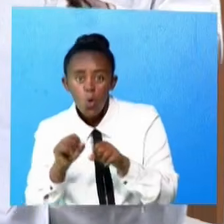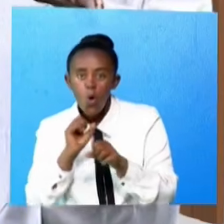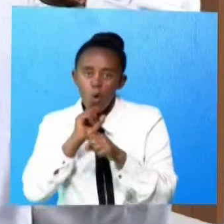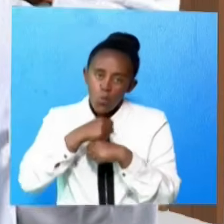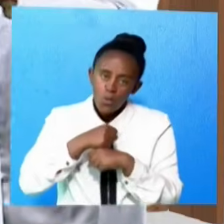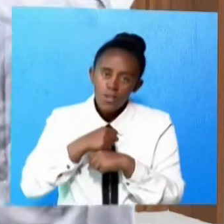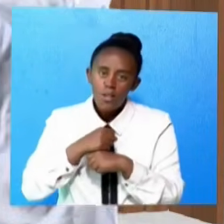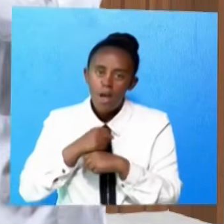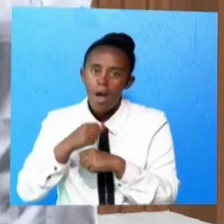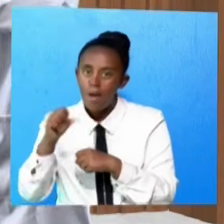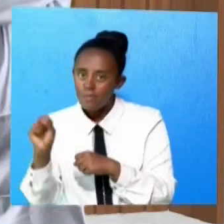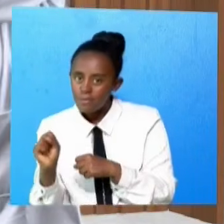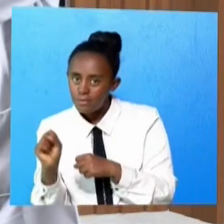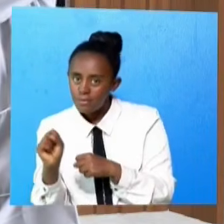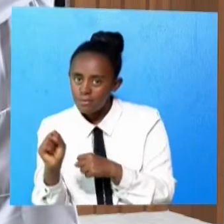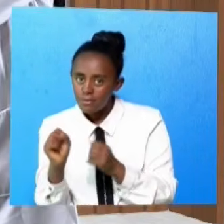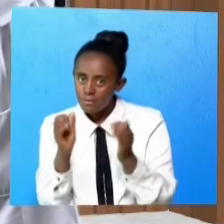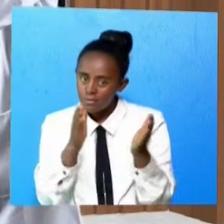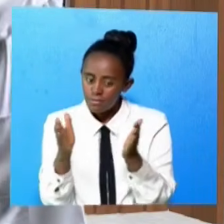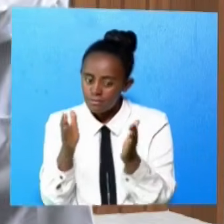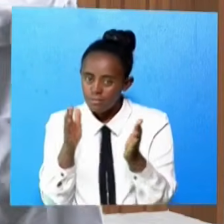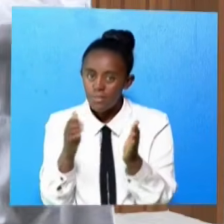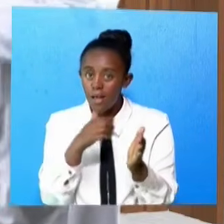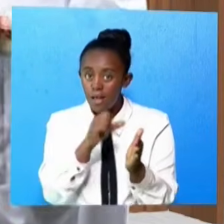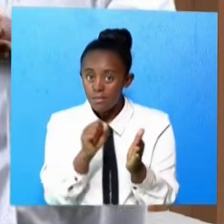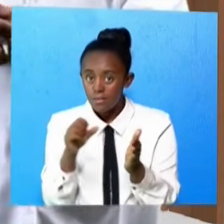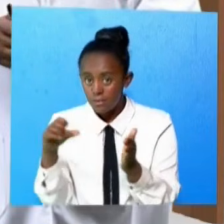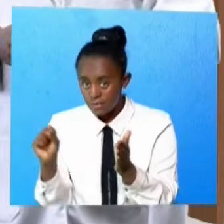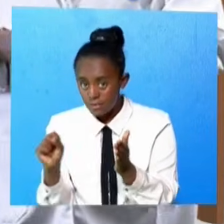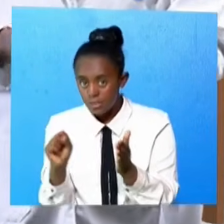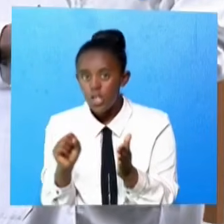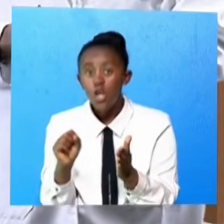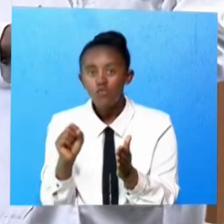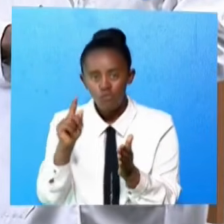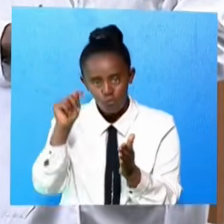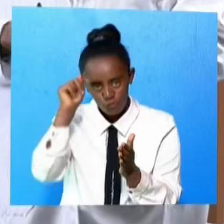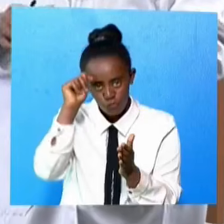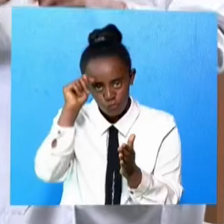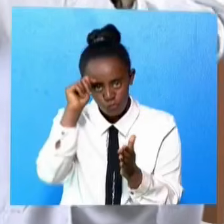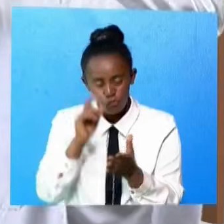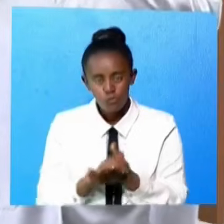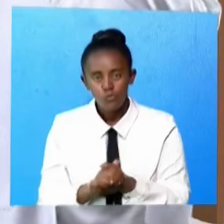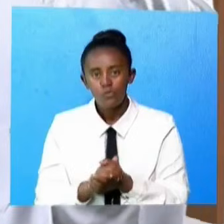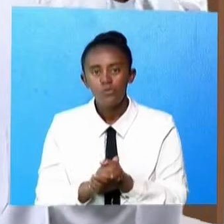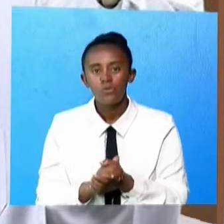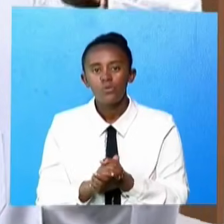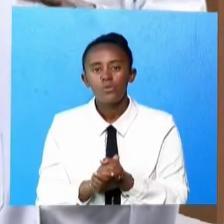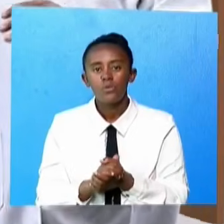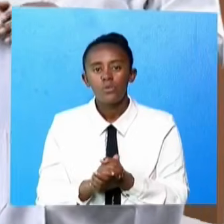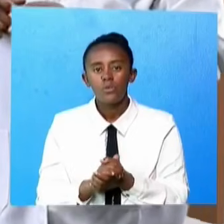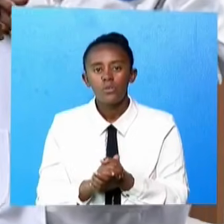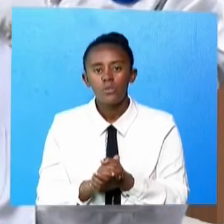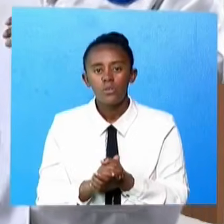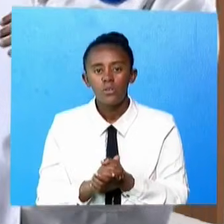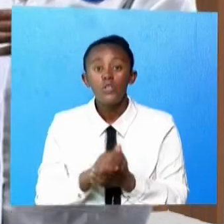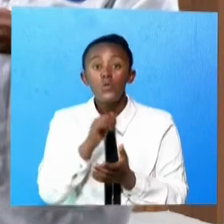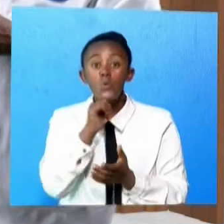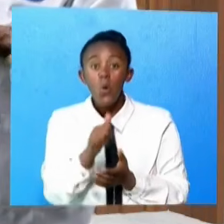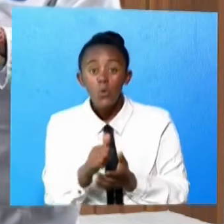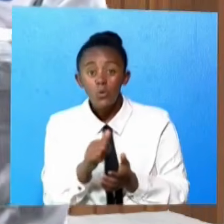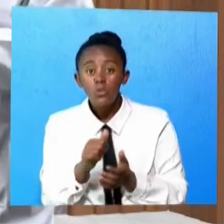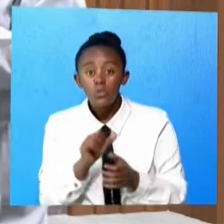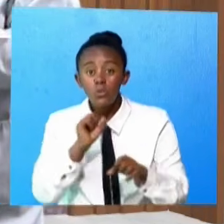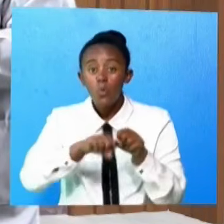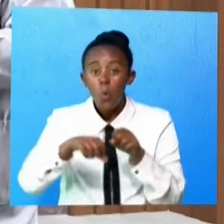as, as tasteful, etc. So, not so as structure can be